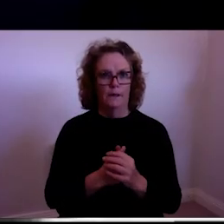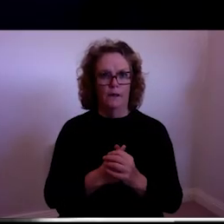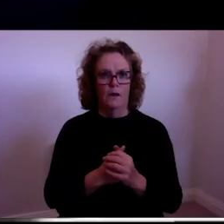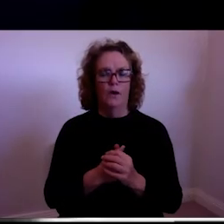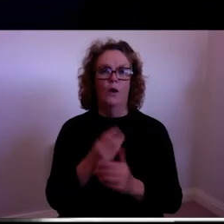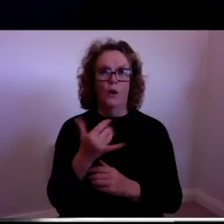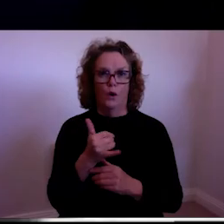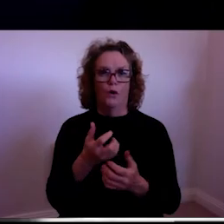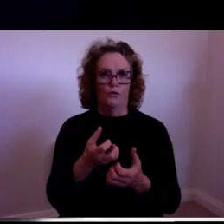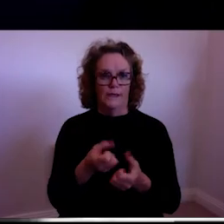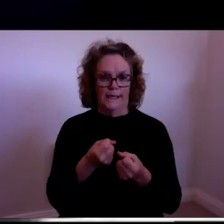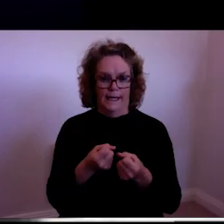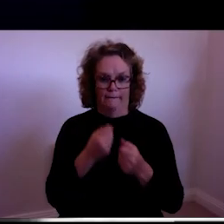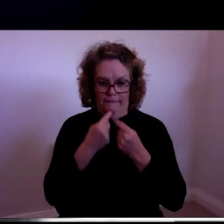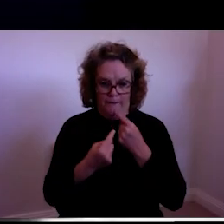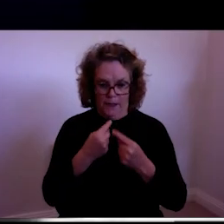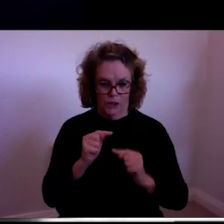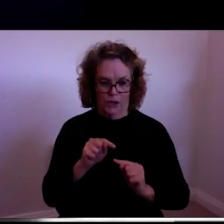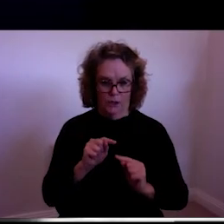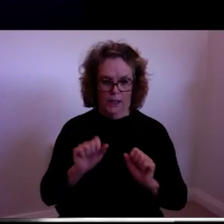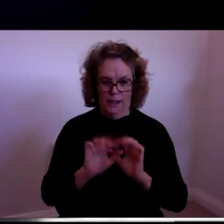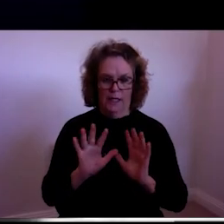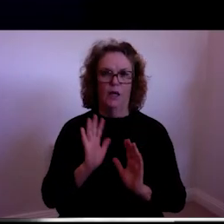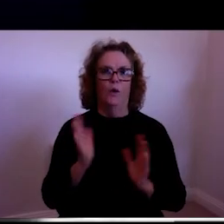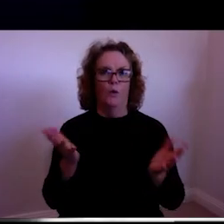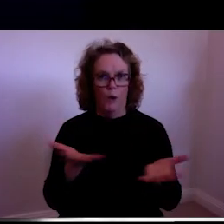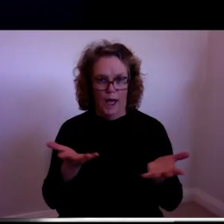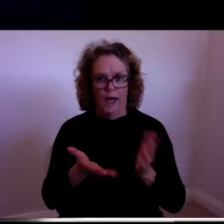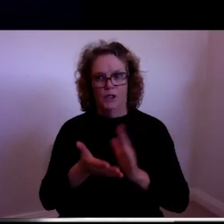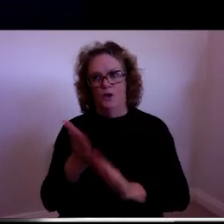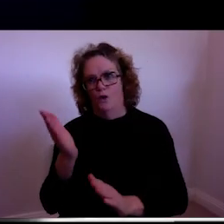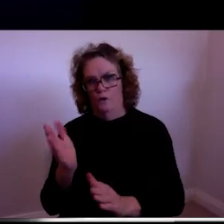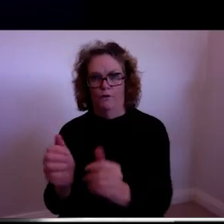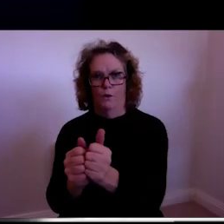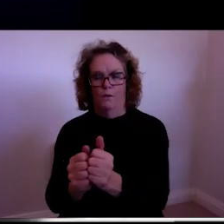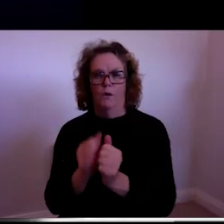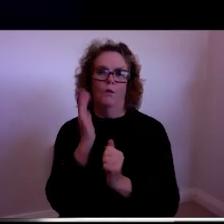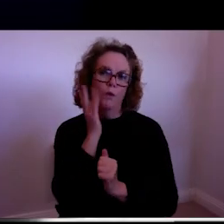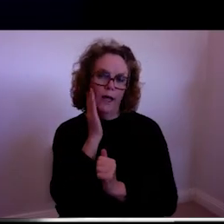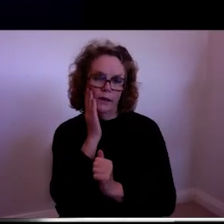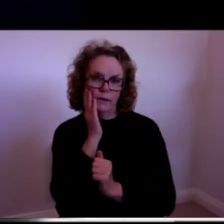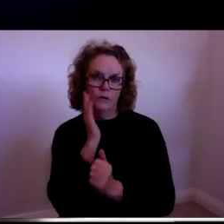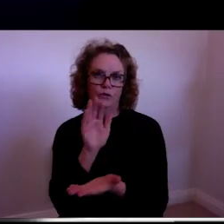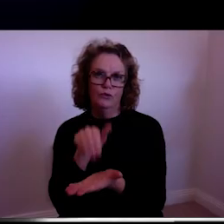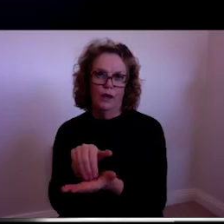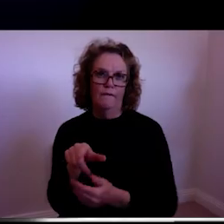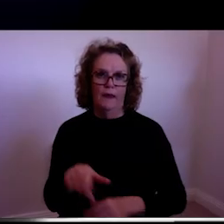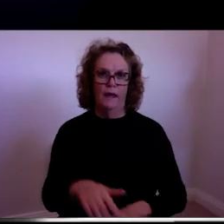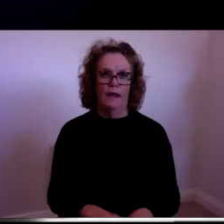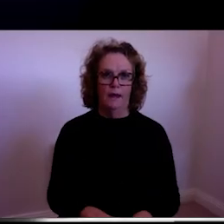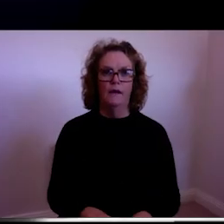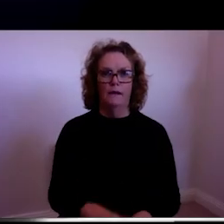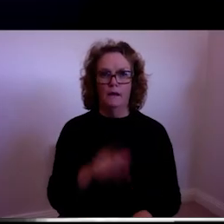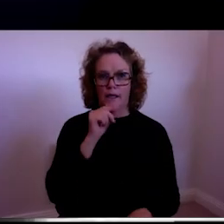information to make it very clear to them where and when to turn up to an appointment. It helps to reduce a lot of the anxiety that they feel leading up to